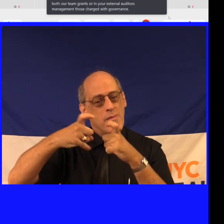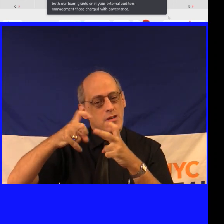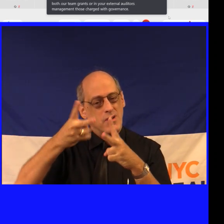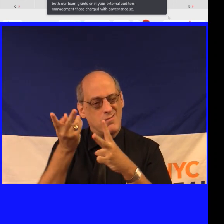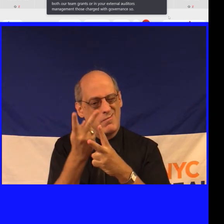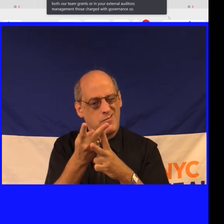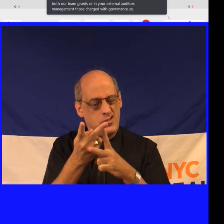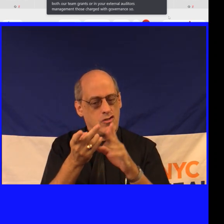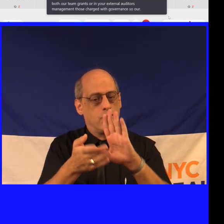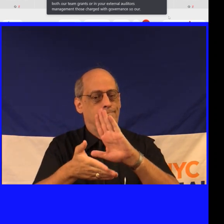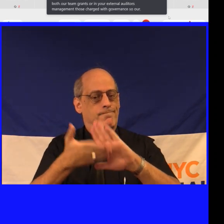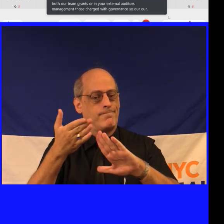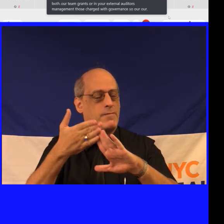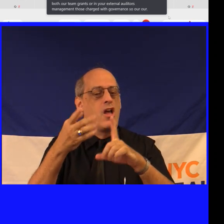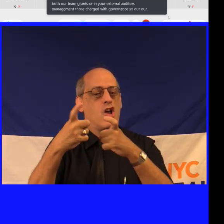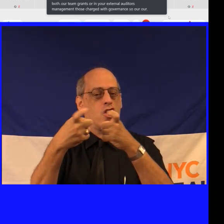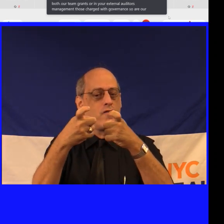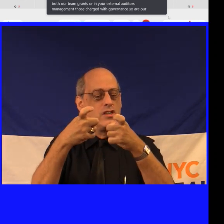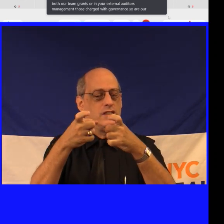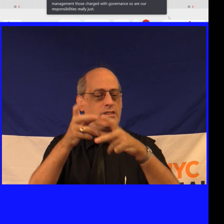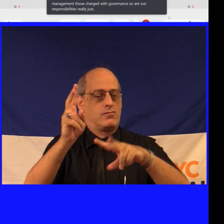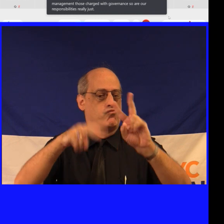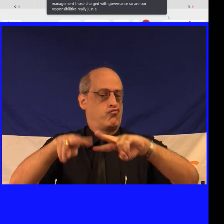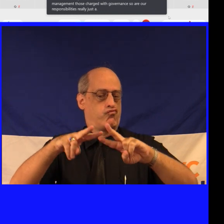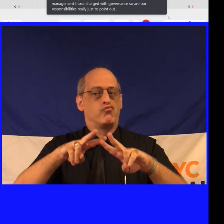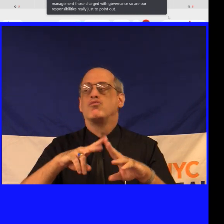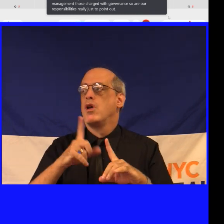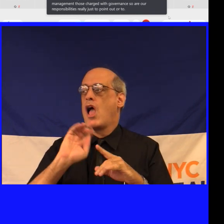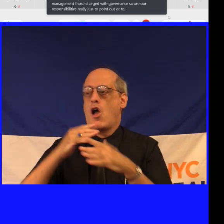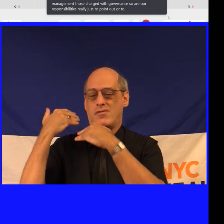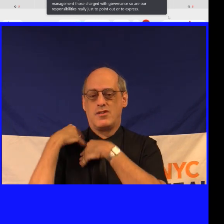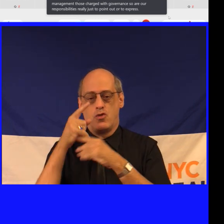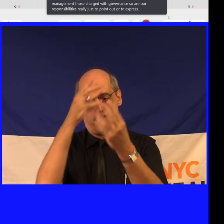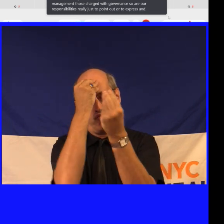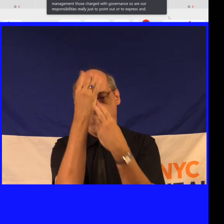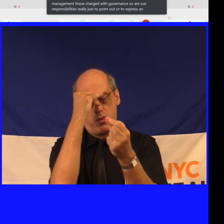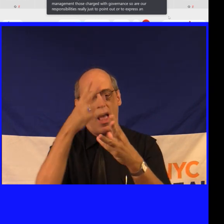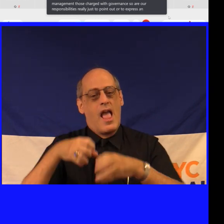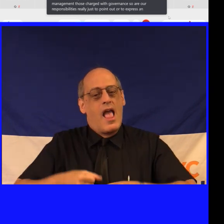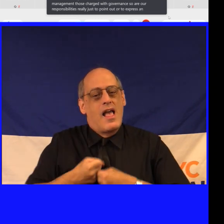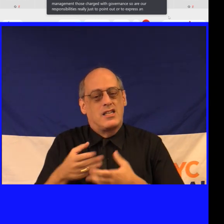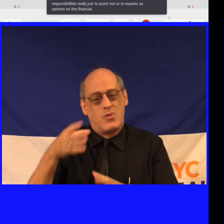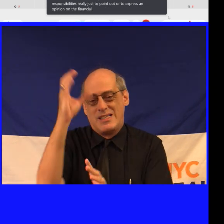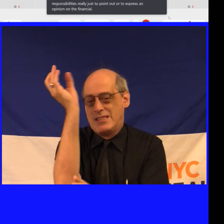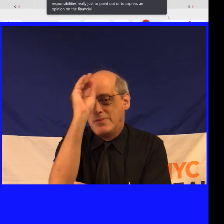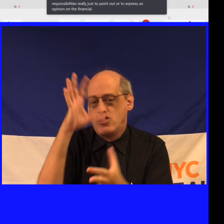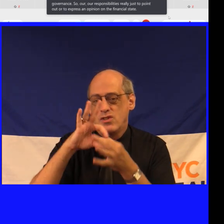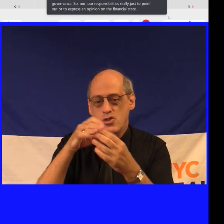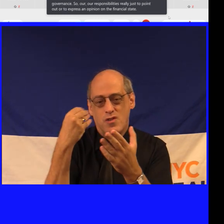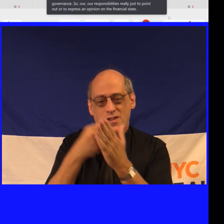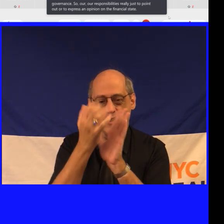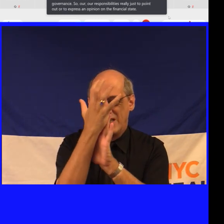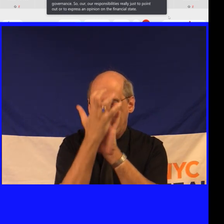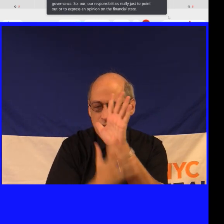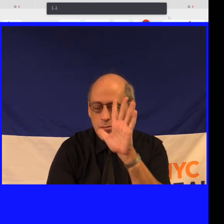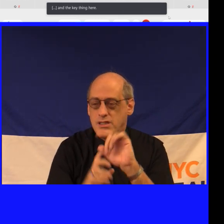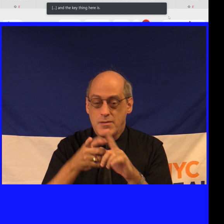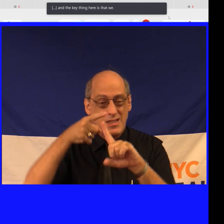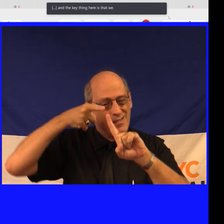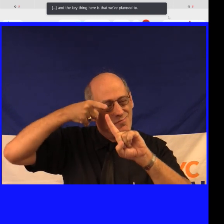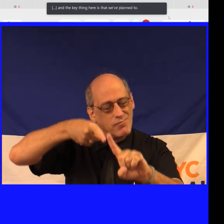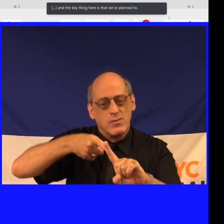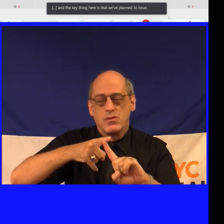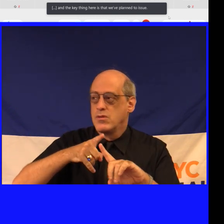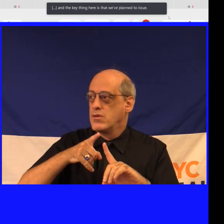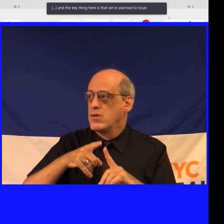So our responsibilities, really just to point out or to express an opinion on the financial statements. And the key thing here is that we plan to